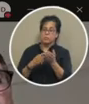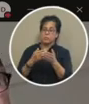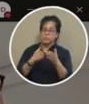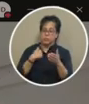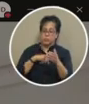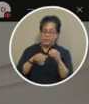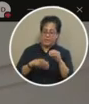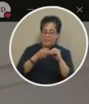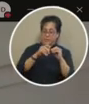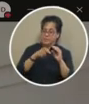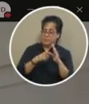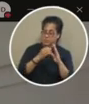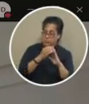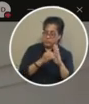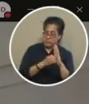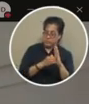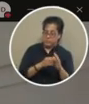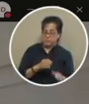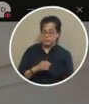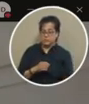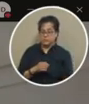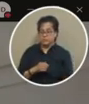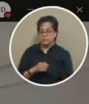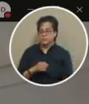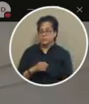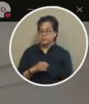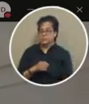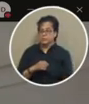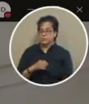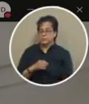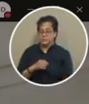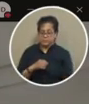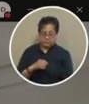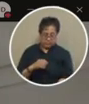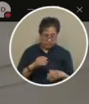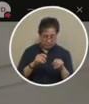this ordinance. The purpose of this ordinance is